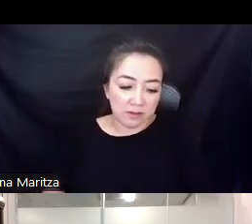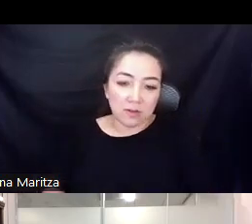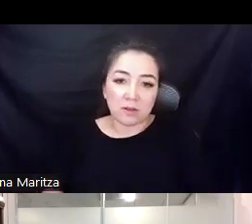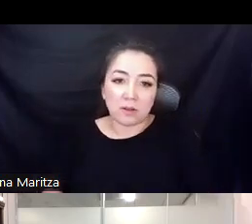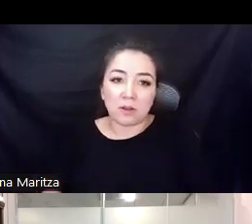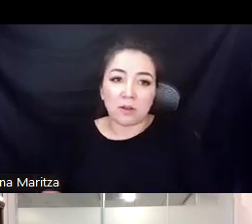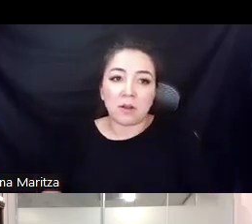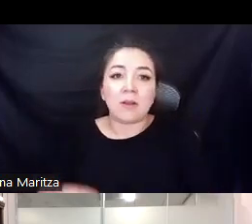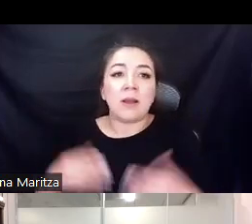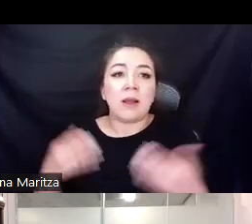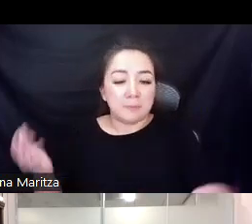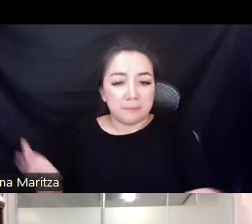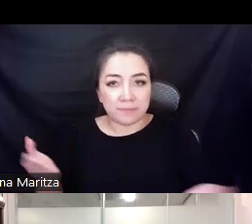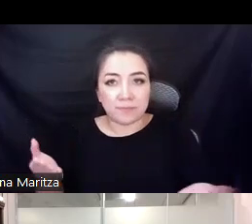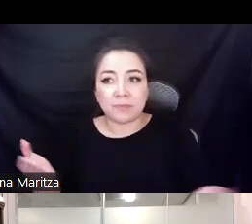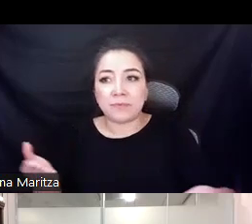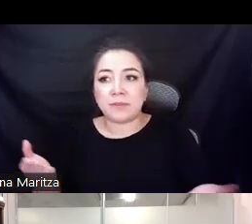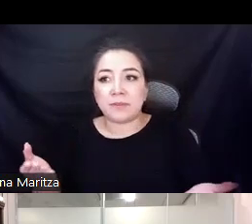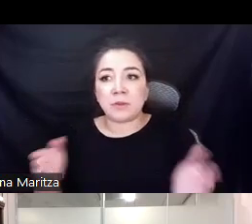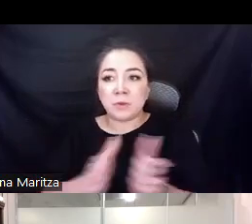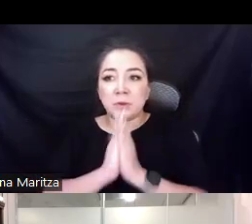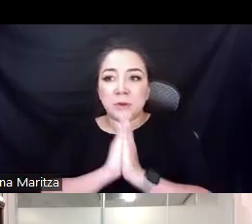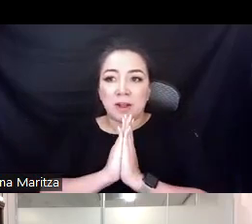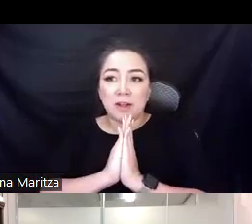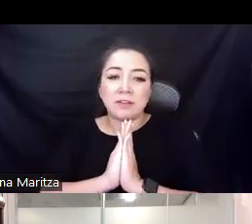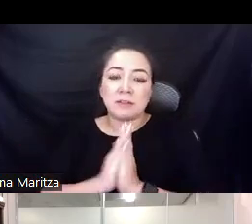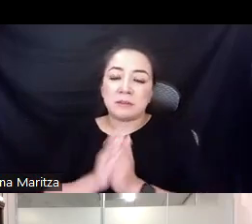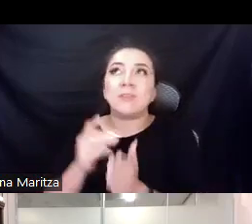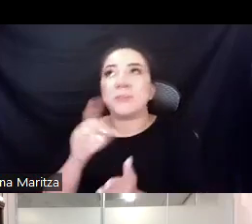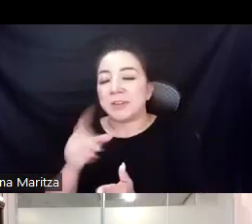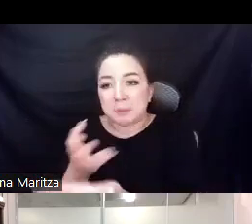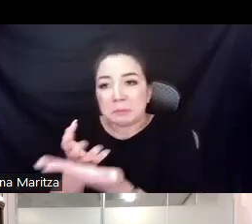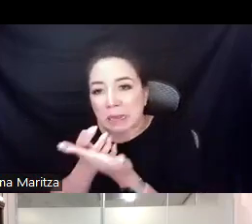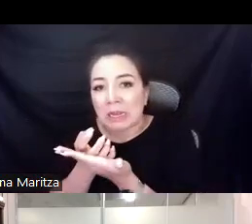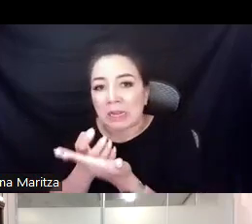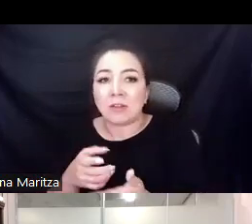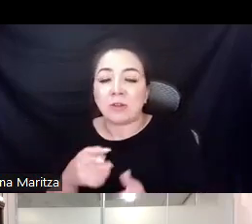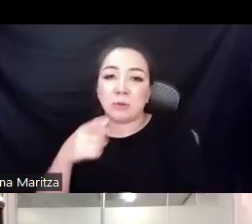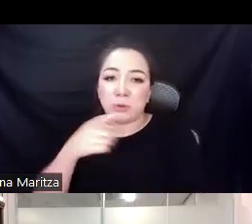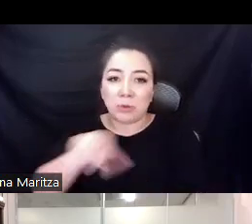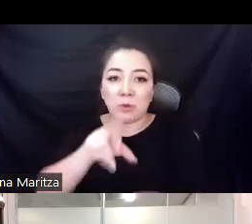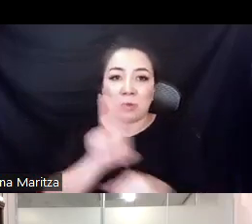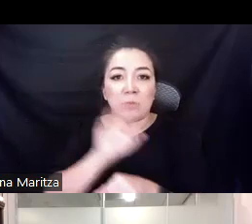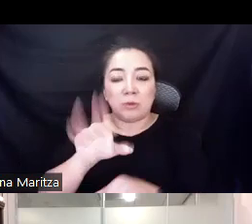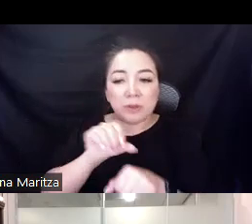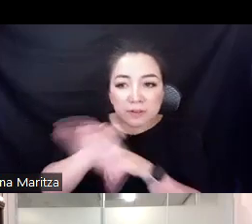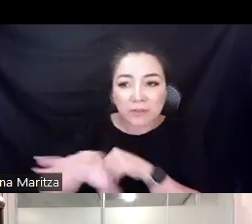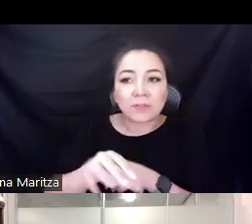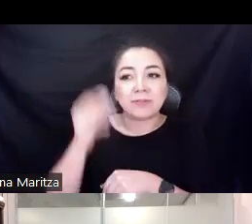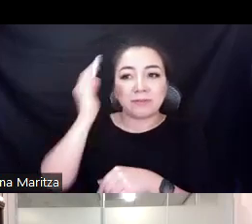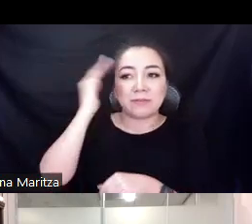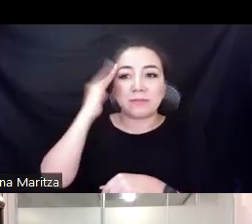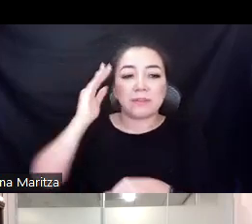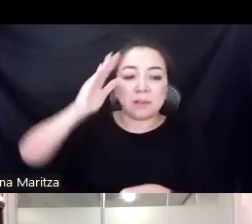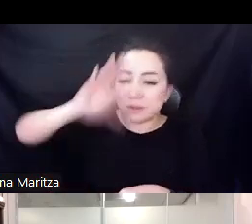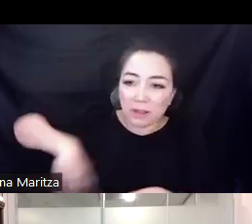So I'm here to request, actually to beg, that you use your influence, which I know is too late